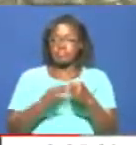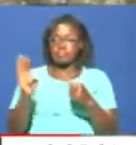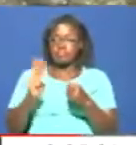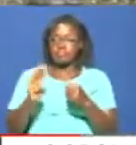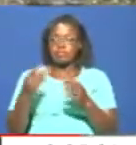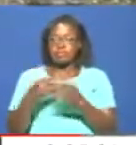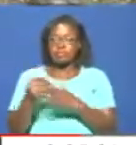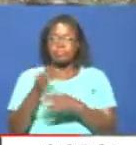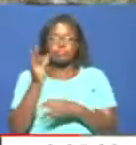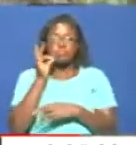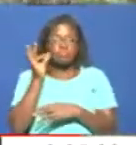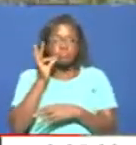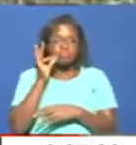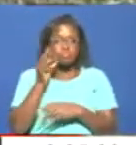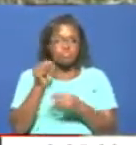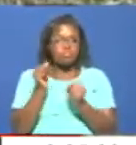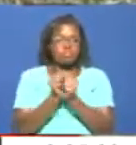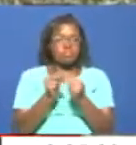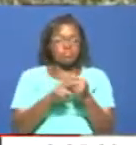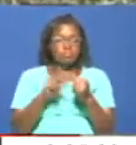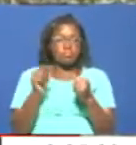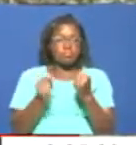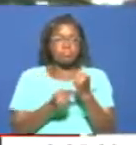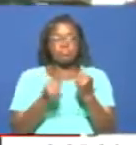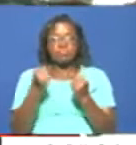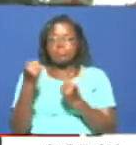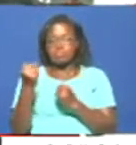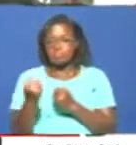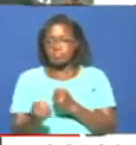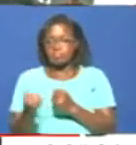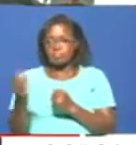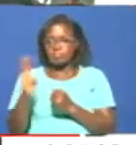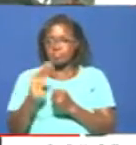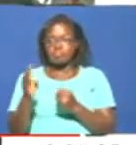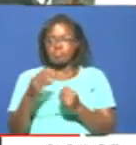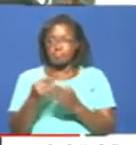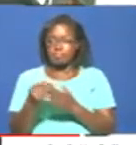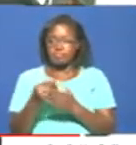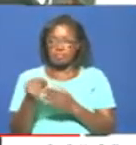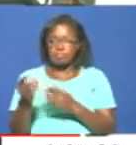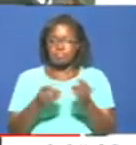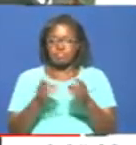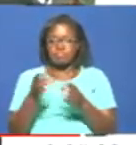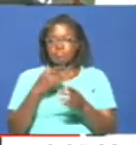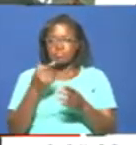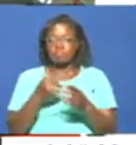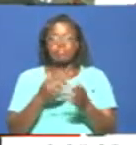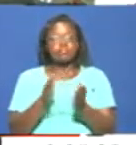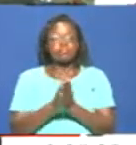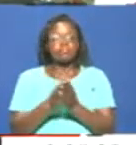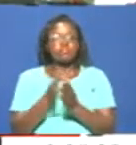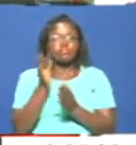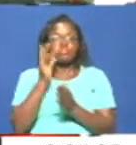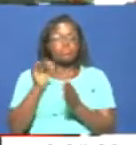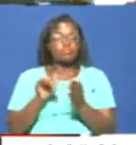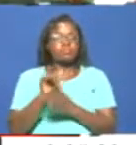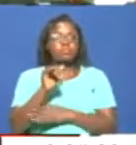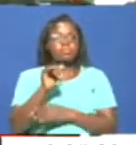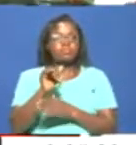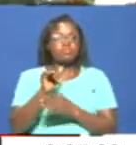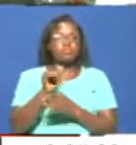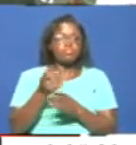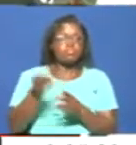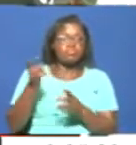earned the country 17.5 billion shillings. The directorate said the volume of fruits exported increased from